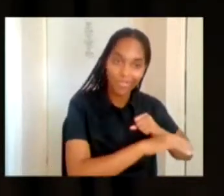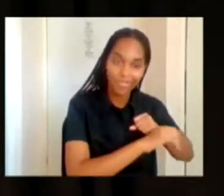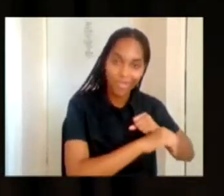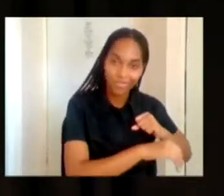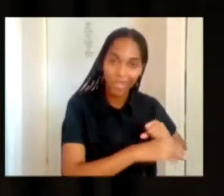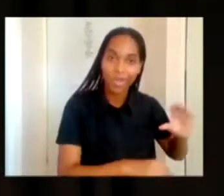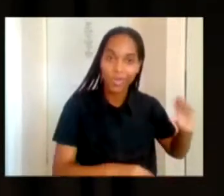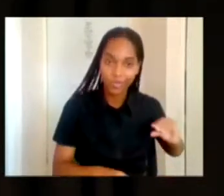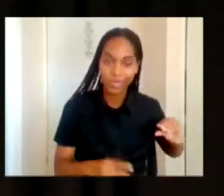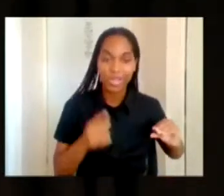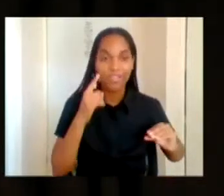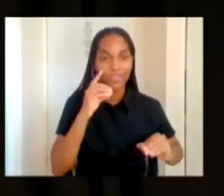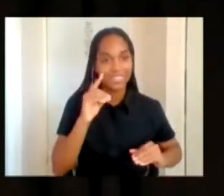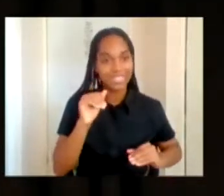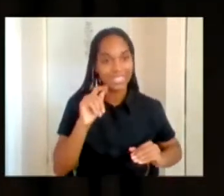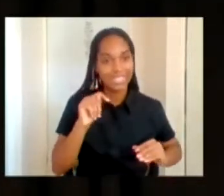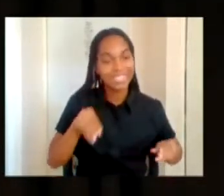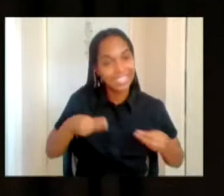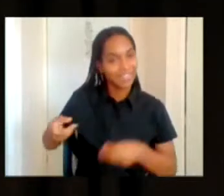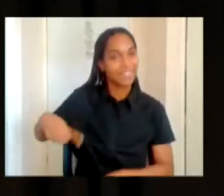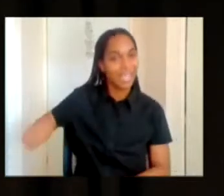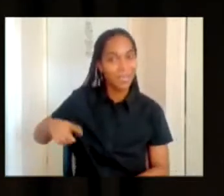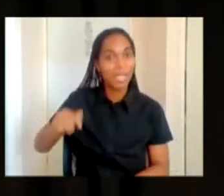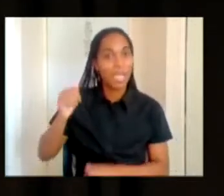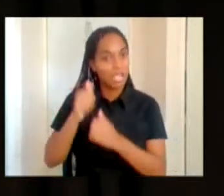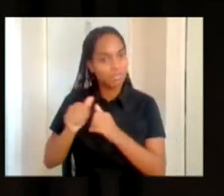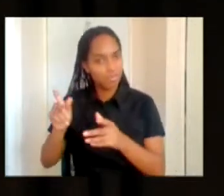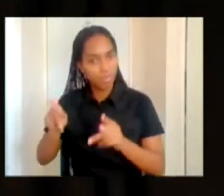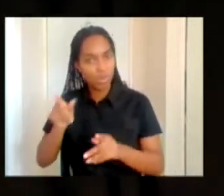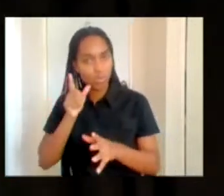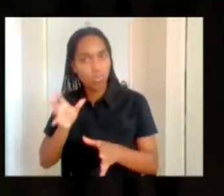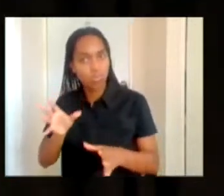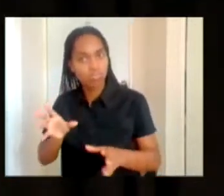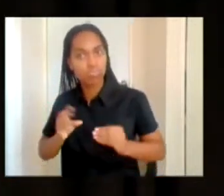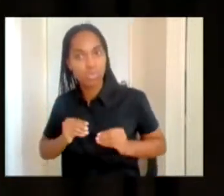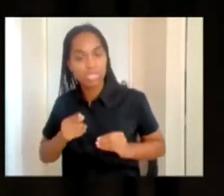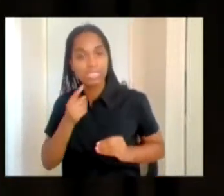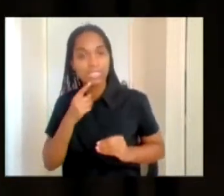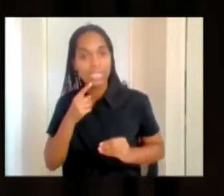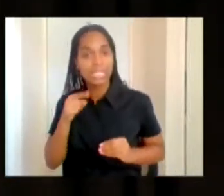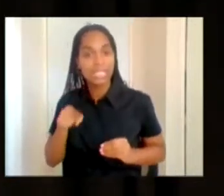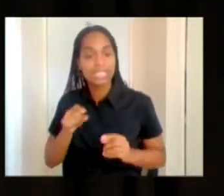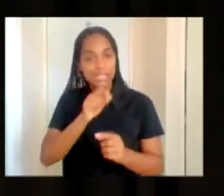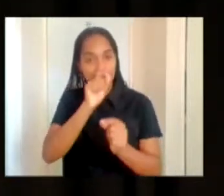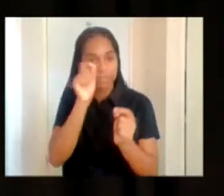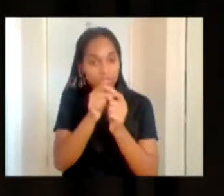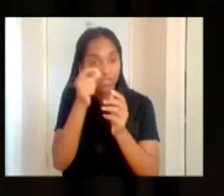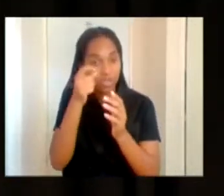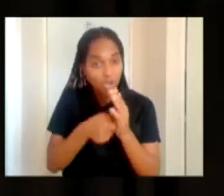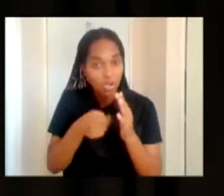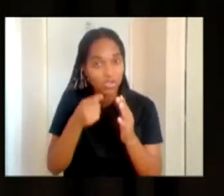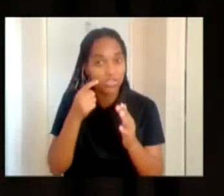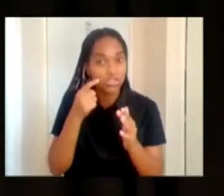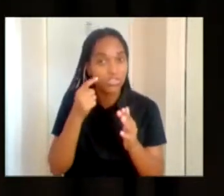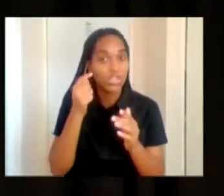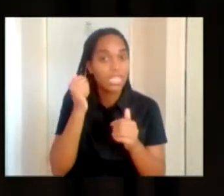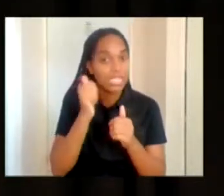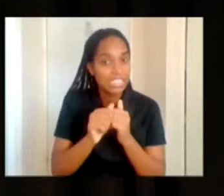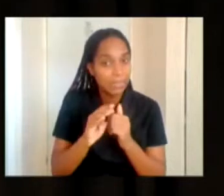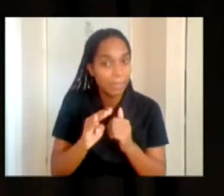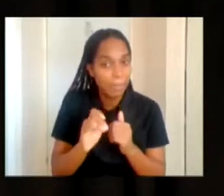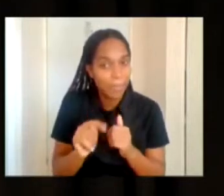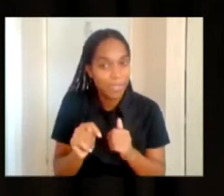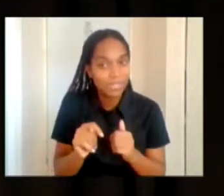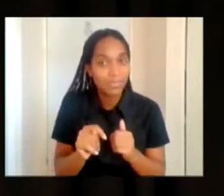to get data to them. Like every receiver, you're sending out a specific cost per bit. Each of those receivers, that